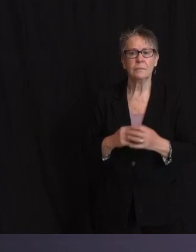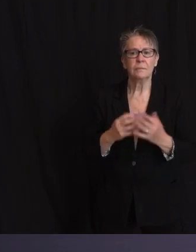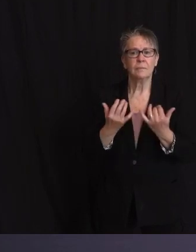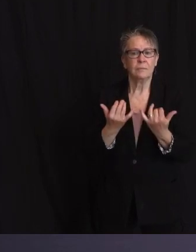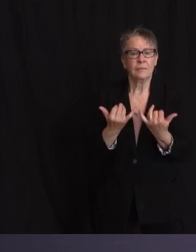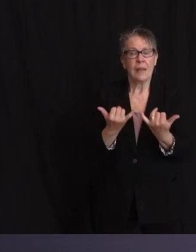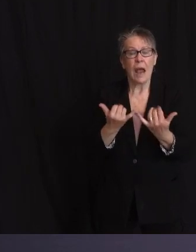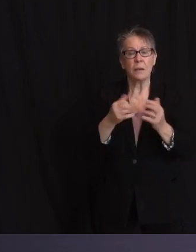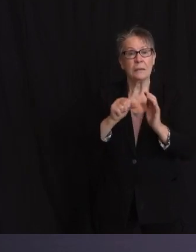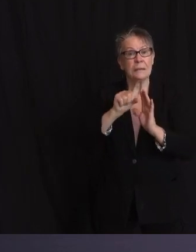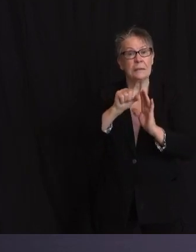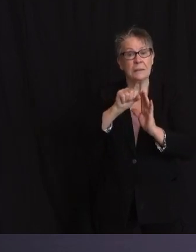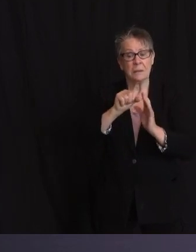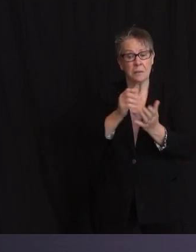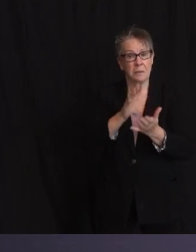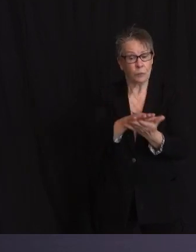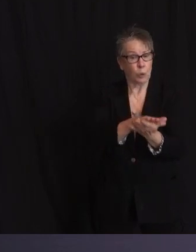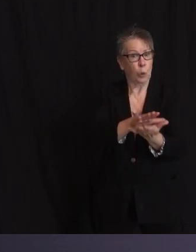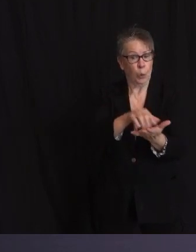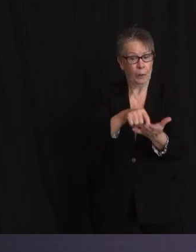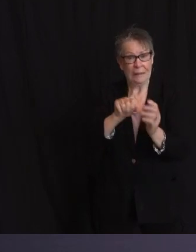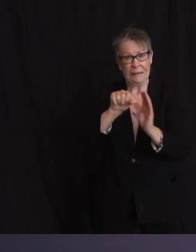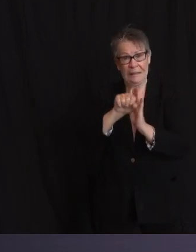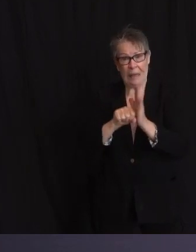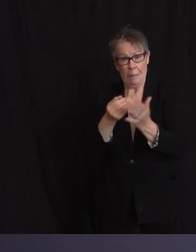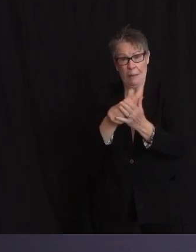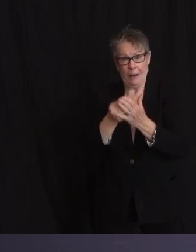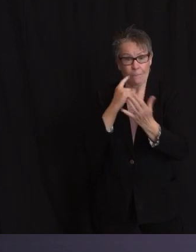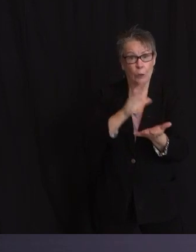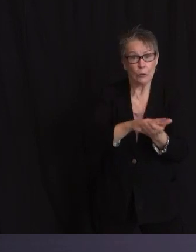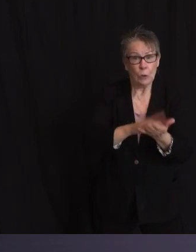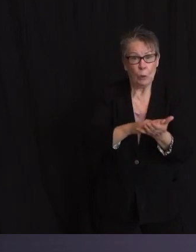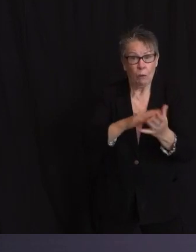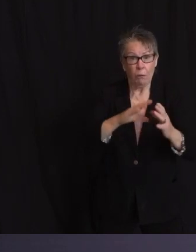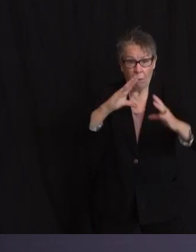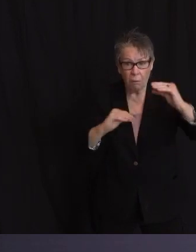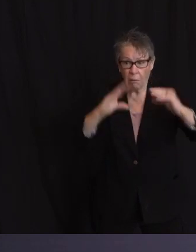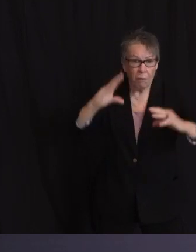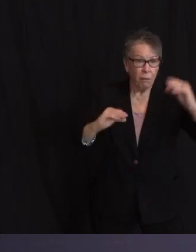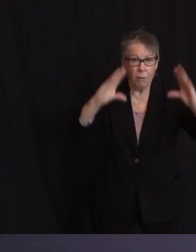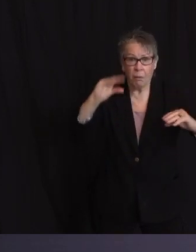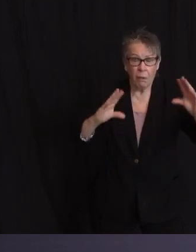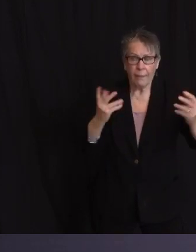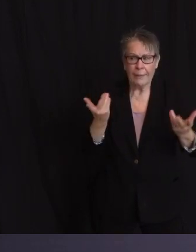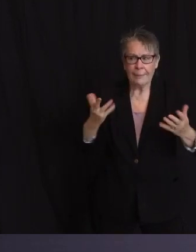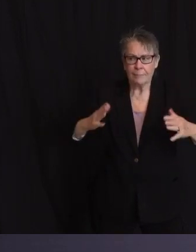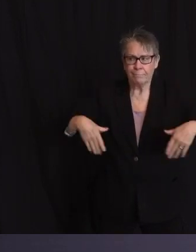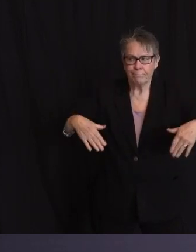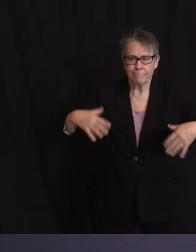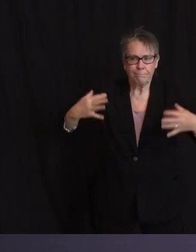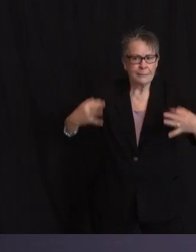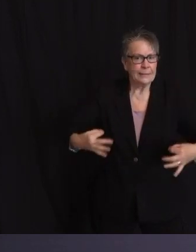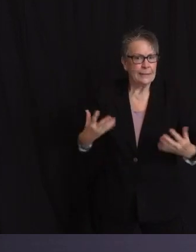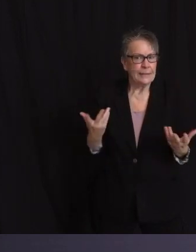know is complicated because God willing, we'll be going back to school before then. So